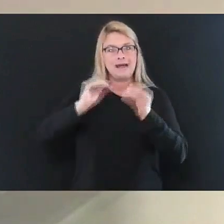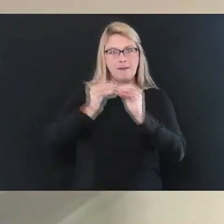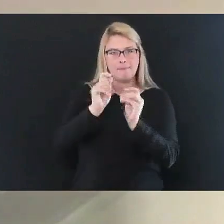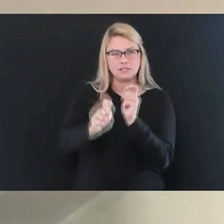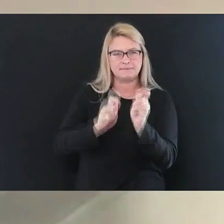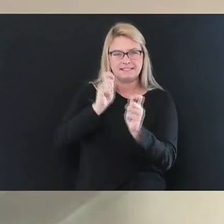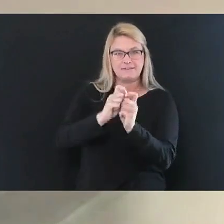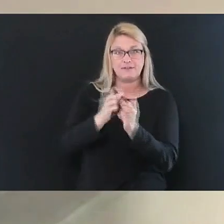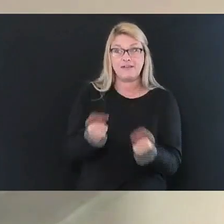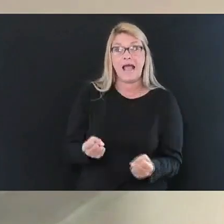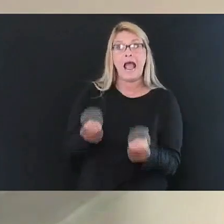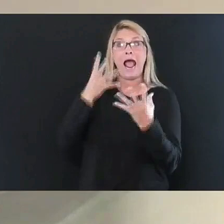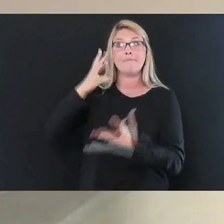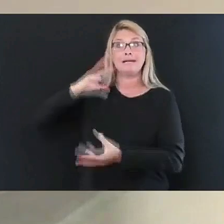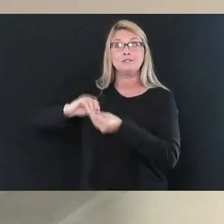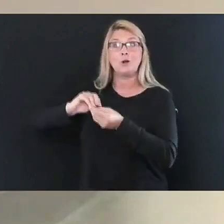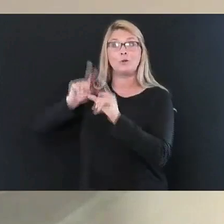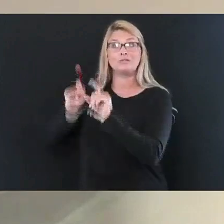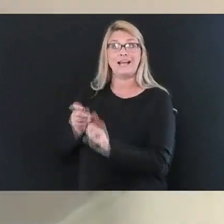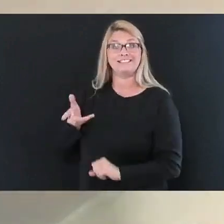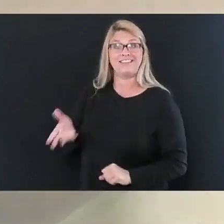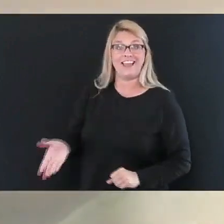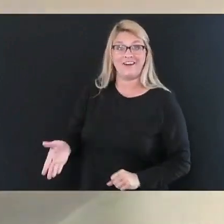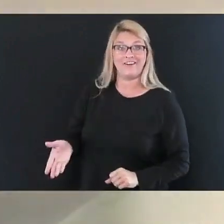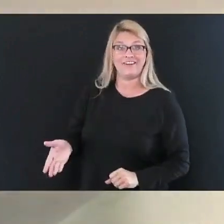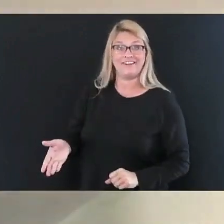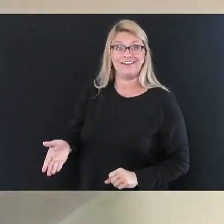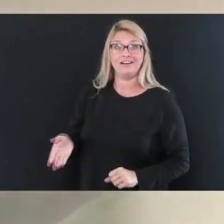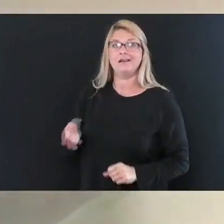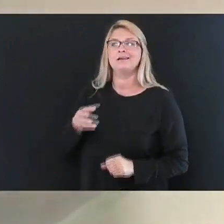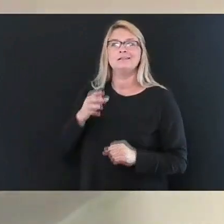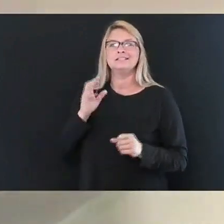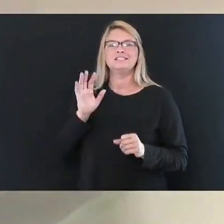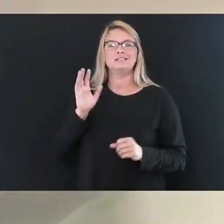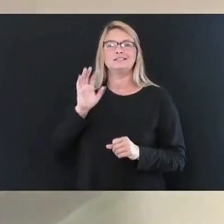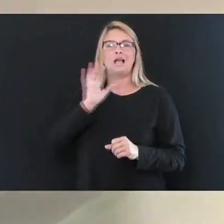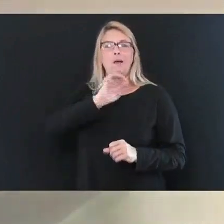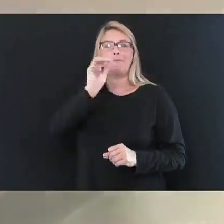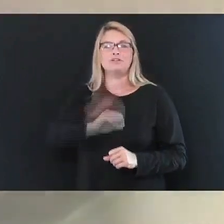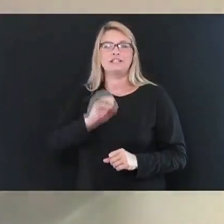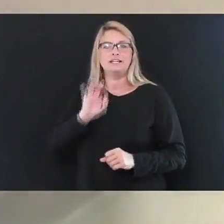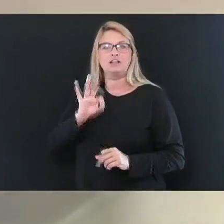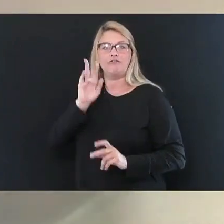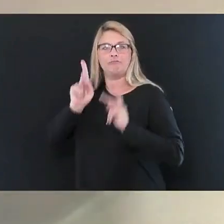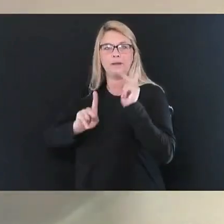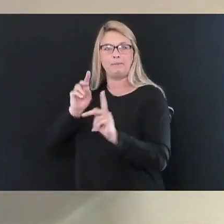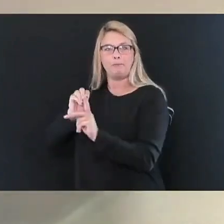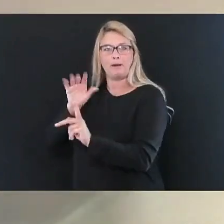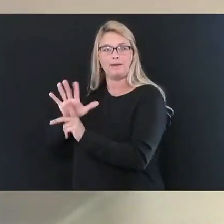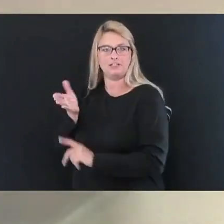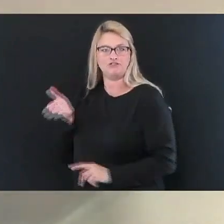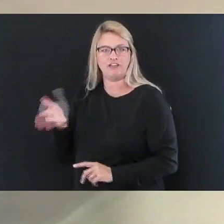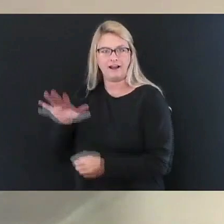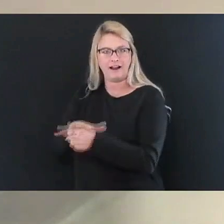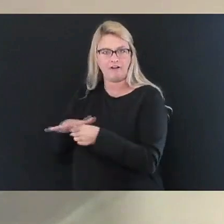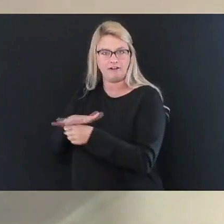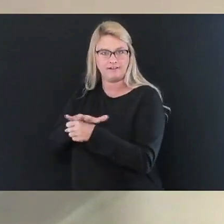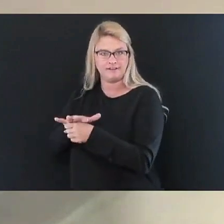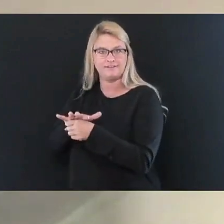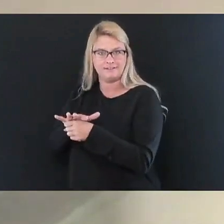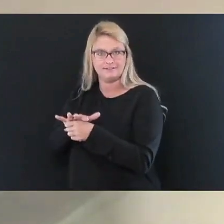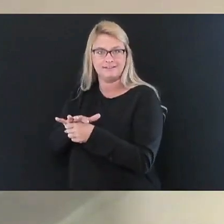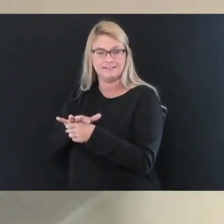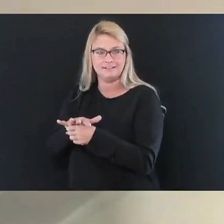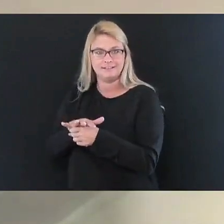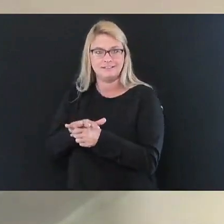therefore, if you got 100 new tests on a day and you tested 102 people, it would be the same as if you